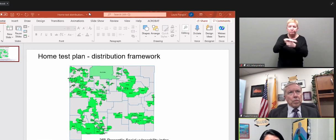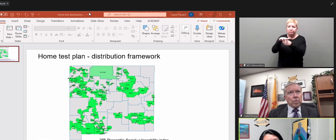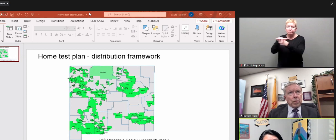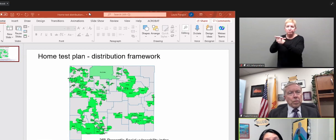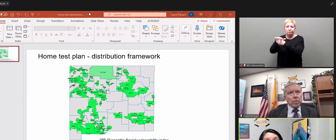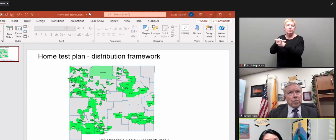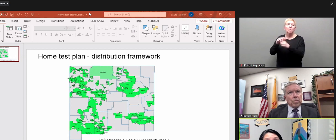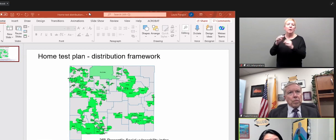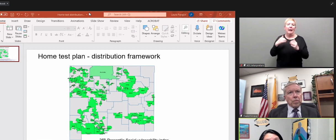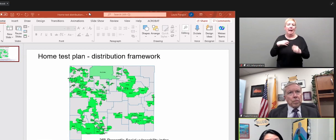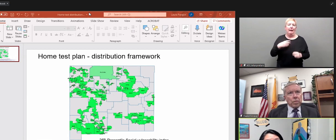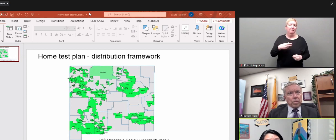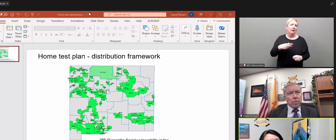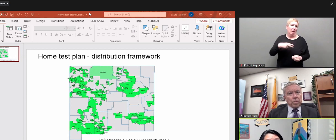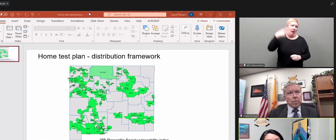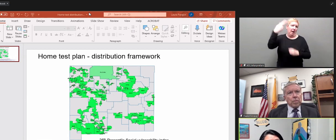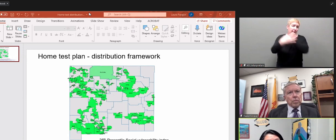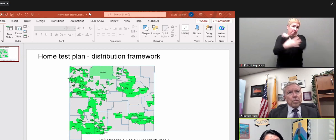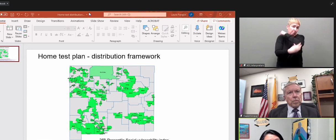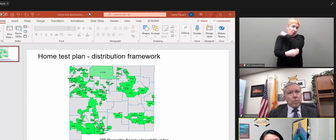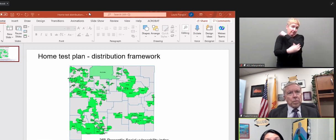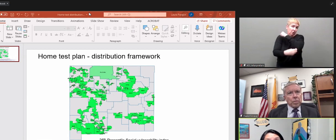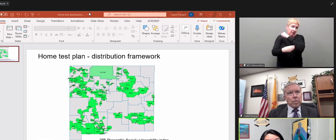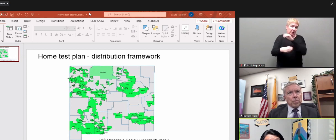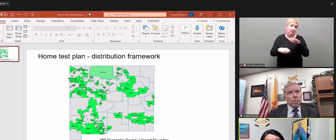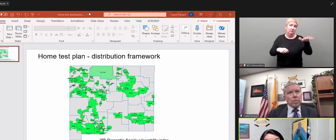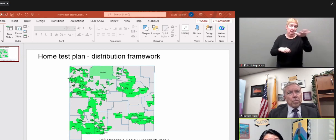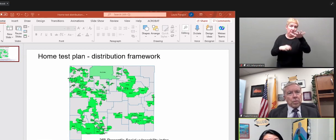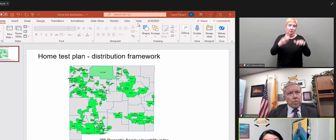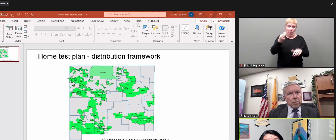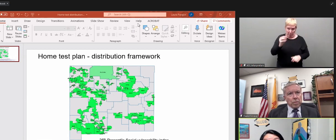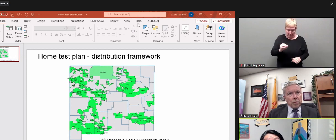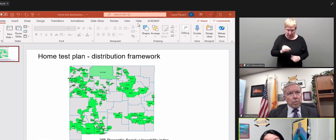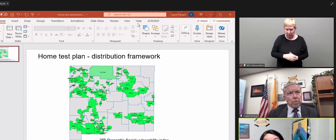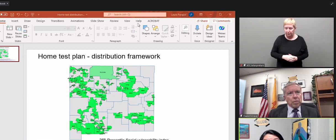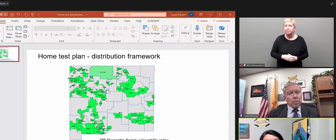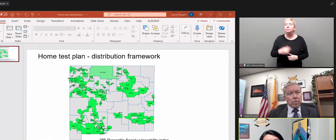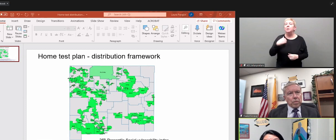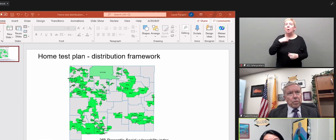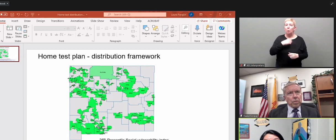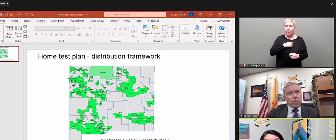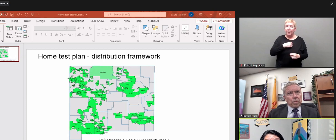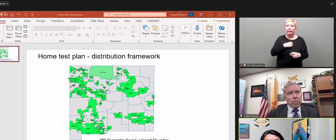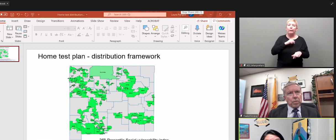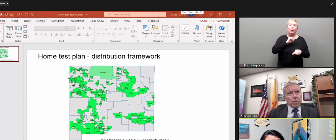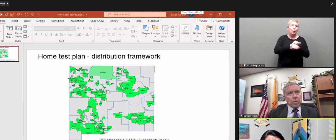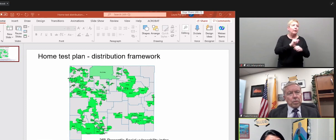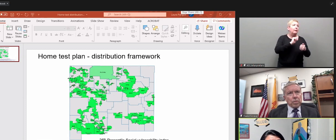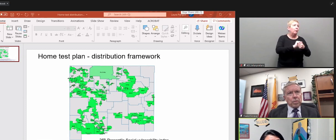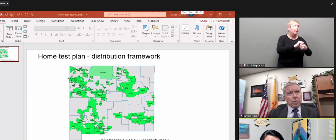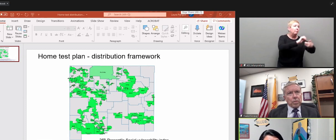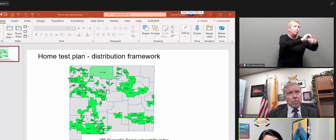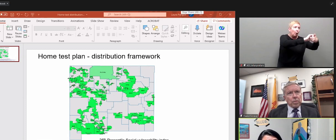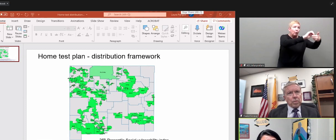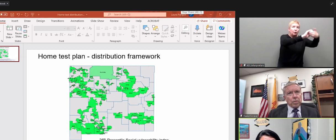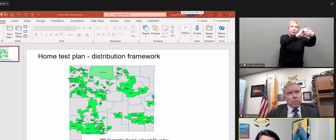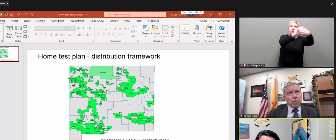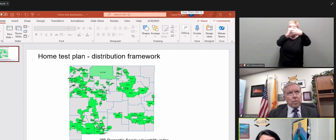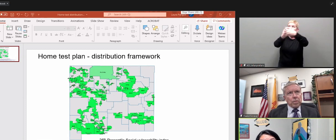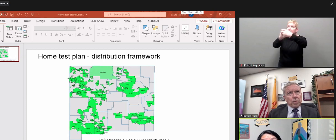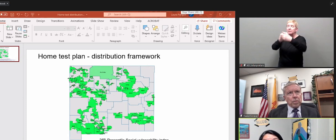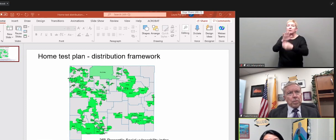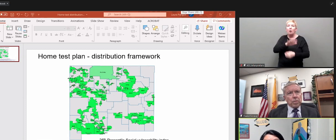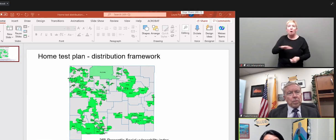with high social vulnerability in New Mexico. And so we're working with our community partners and different distribution sites throughout the